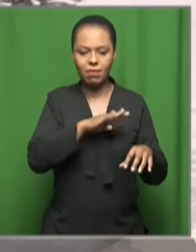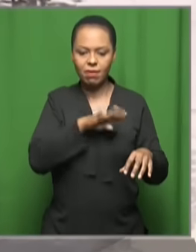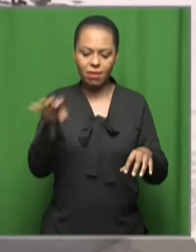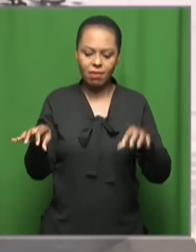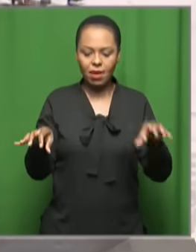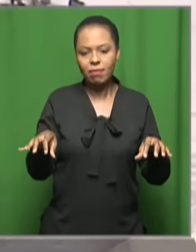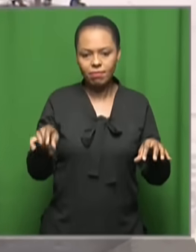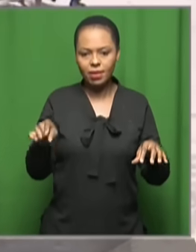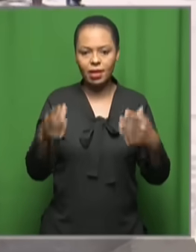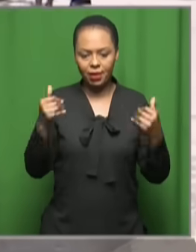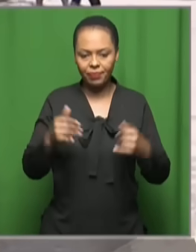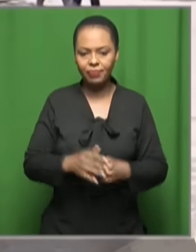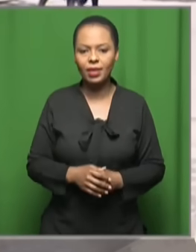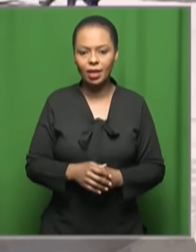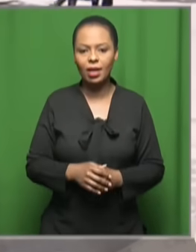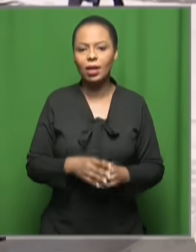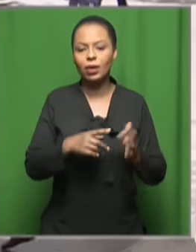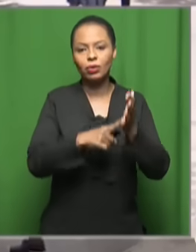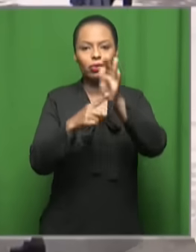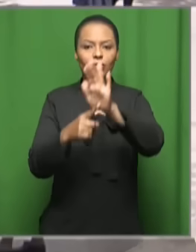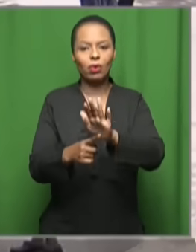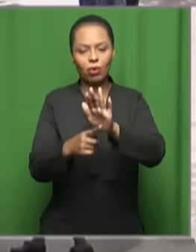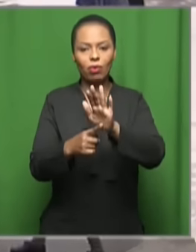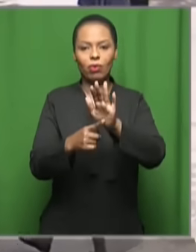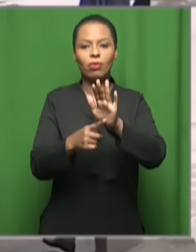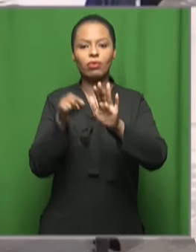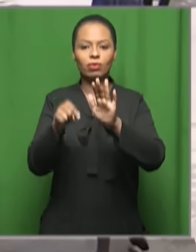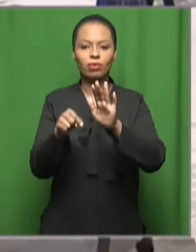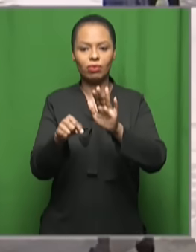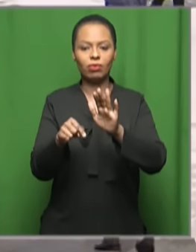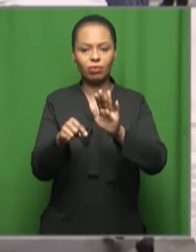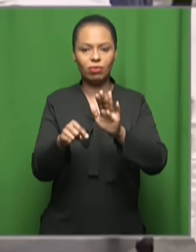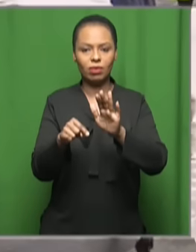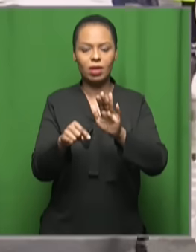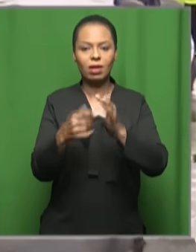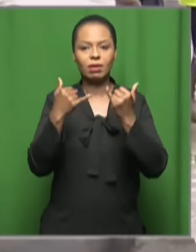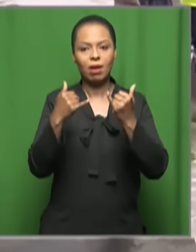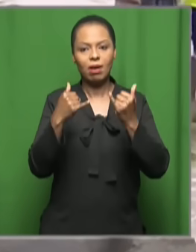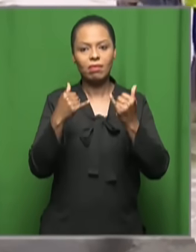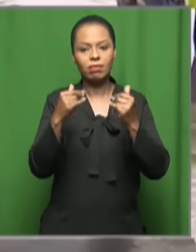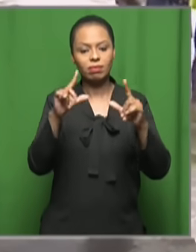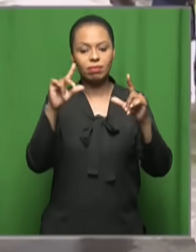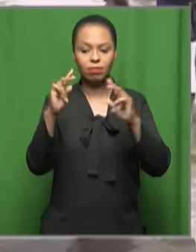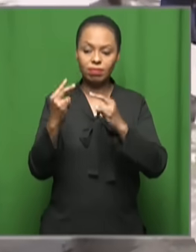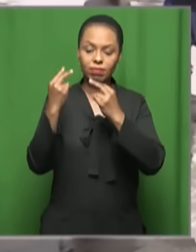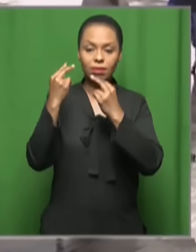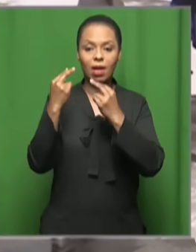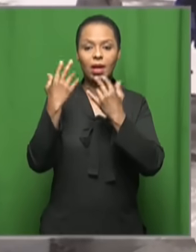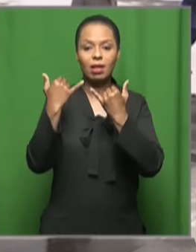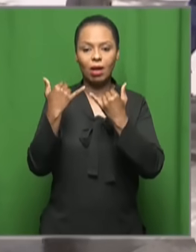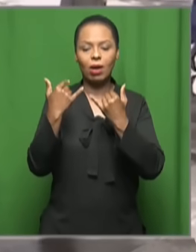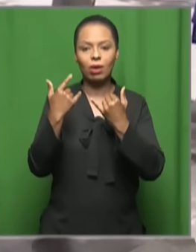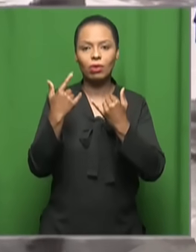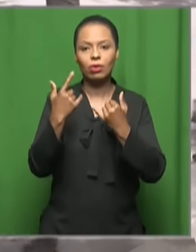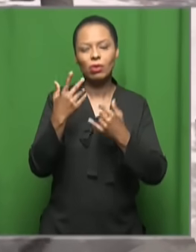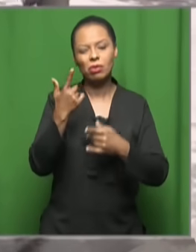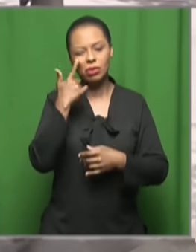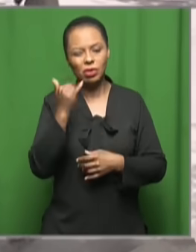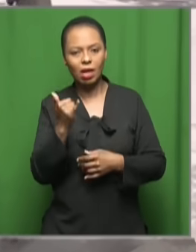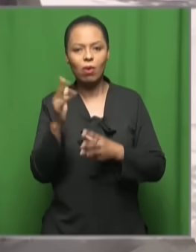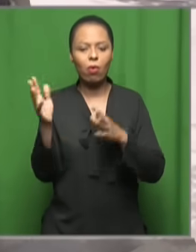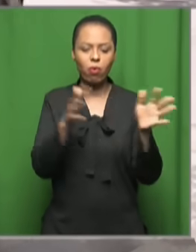In a way, it actually evokes that whole image that they talk about in bilateral relations. Yeah. You want a quote-unquote